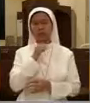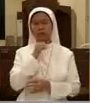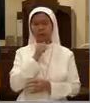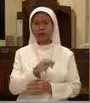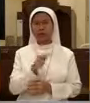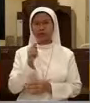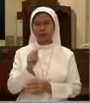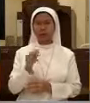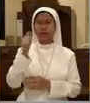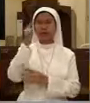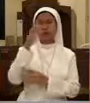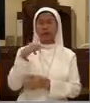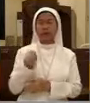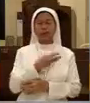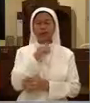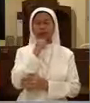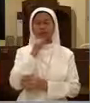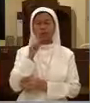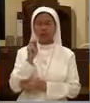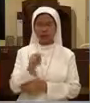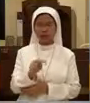not need neighbors.